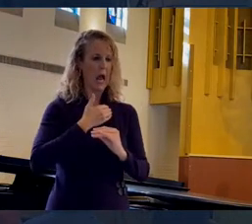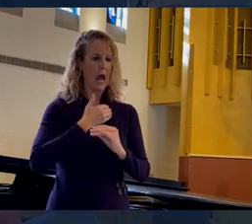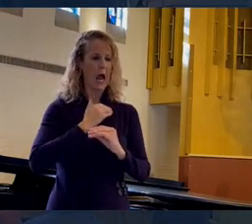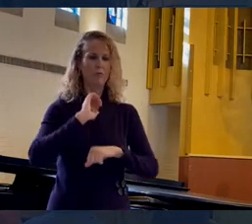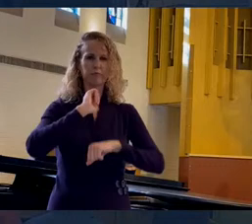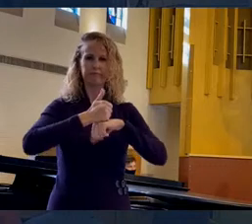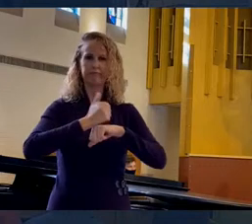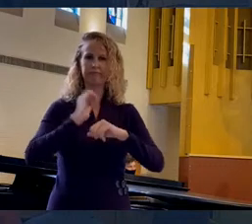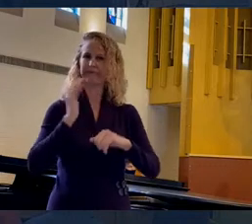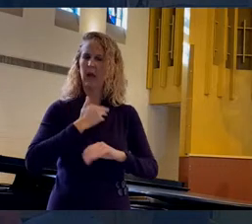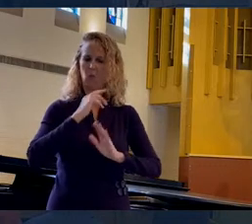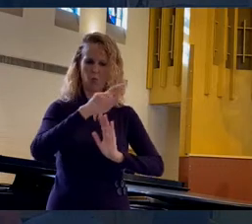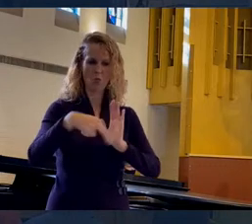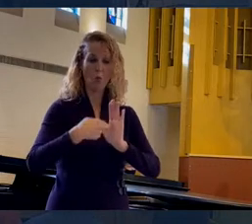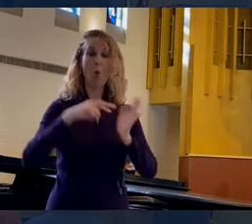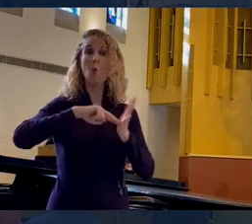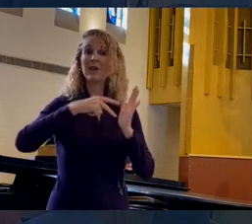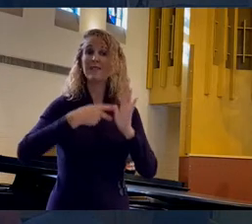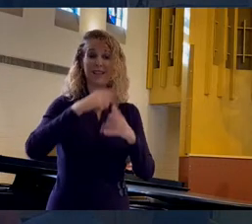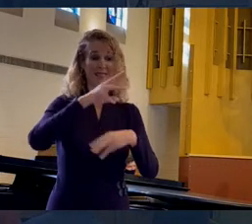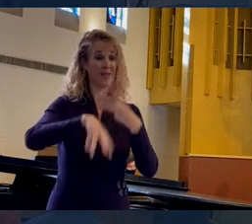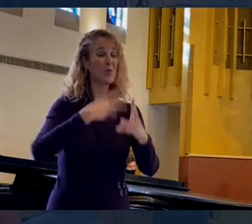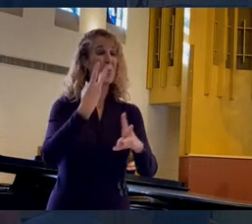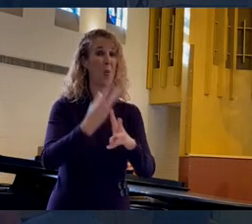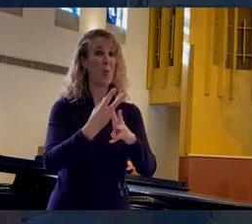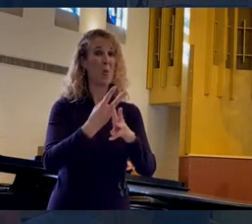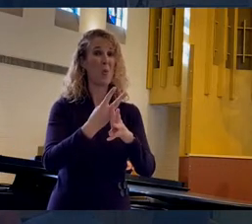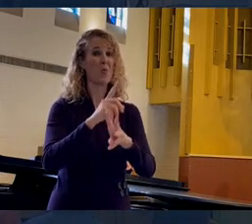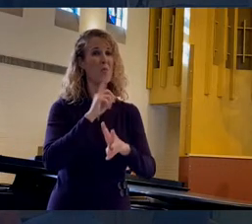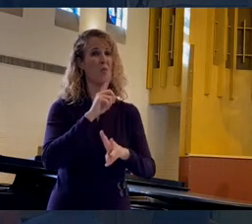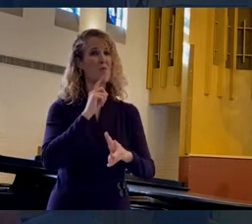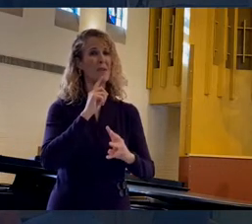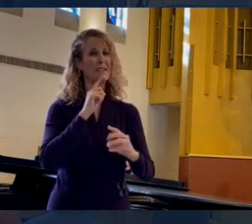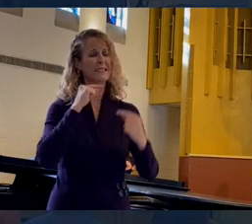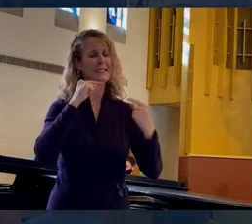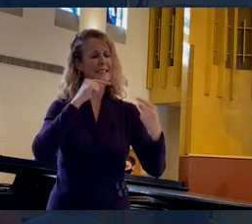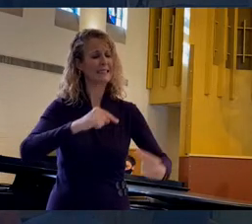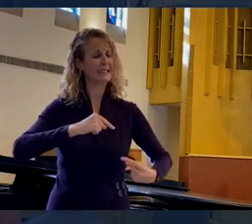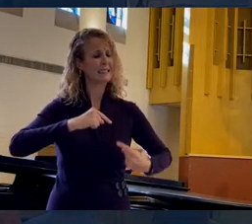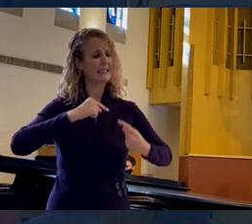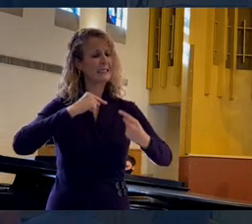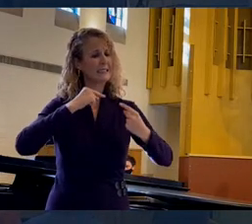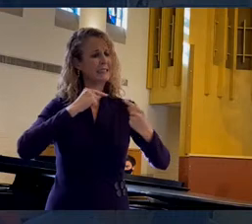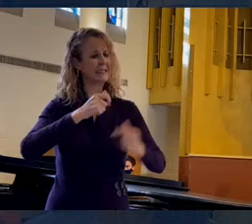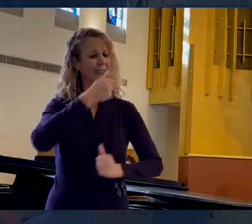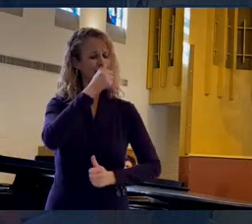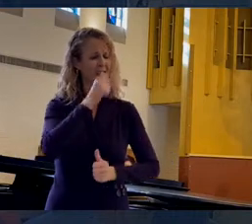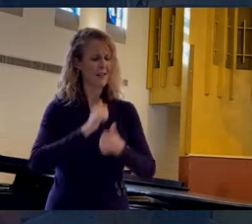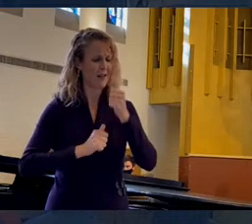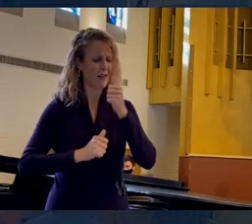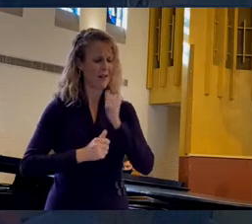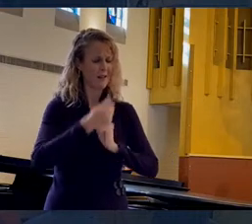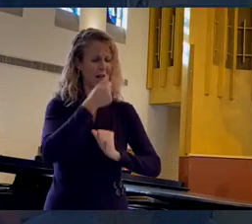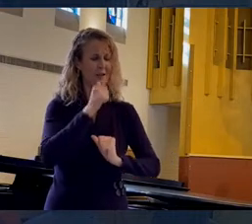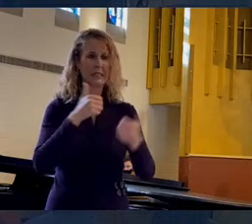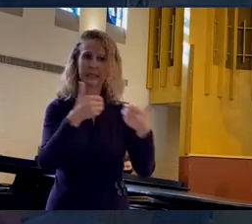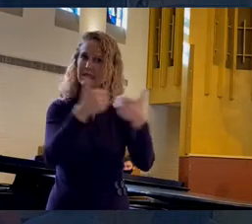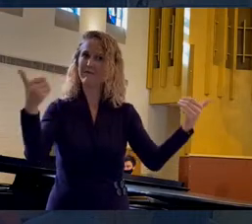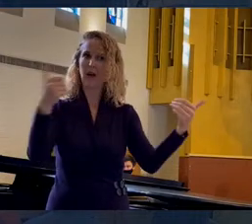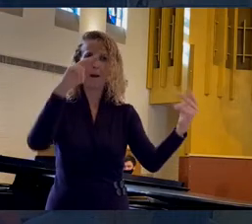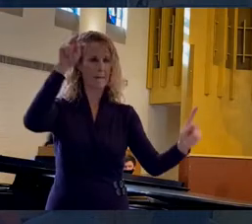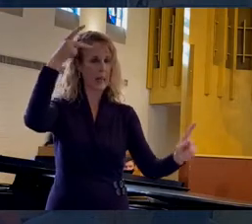place, we encounter ourselves in a world that's tremendously broken. It's broken in many ways,